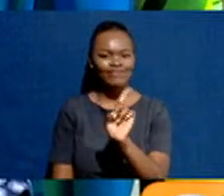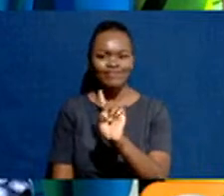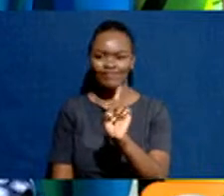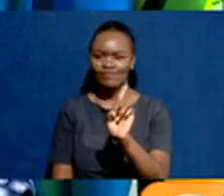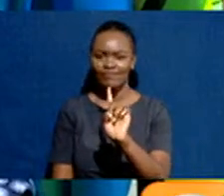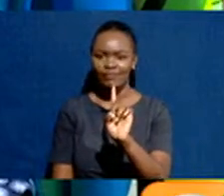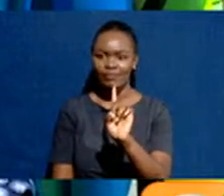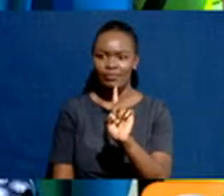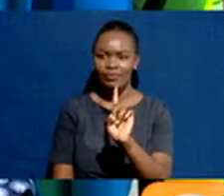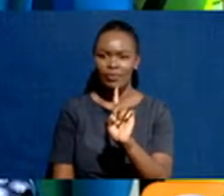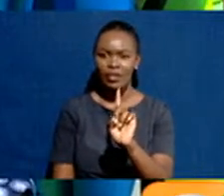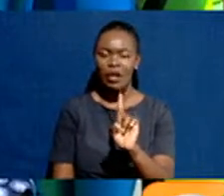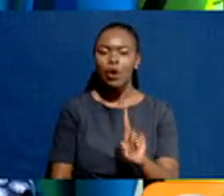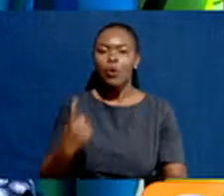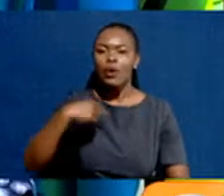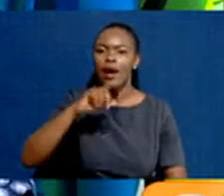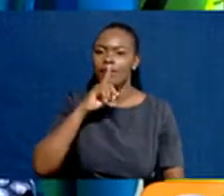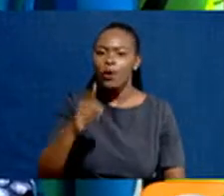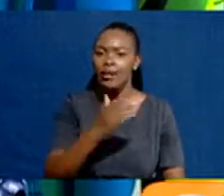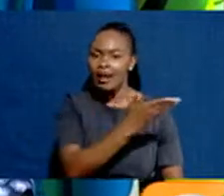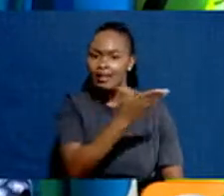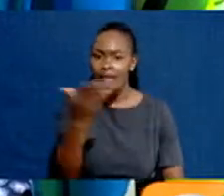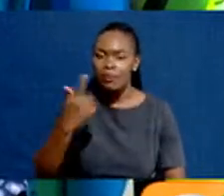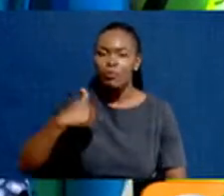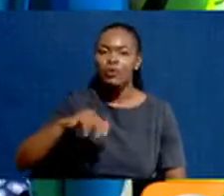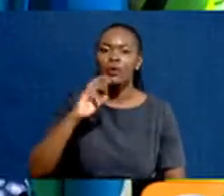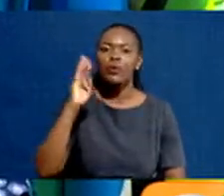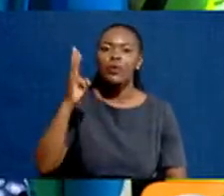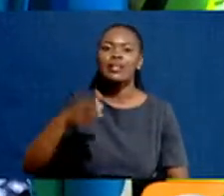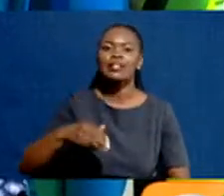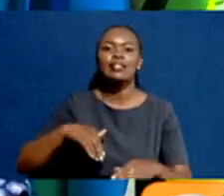An ultimatum has been given. We are going to send people